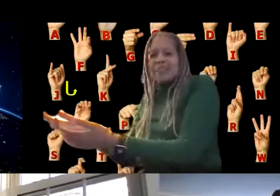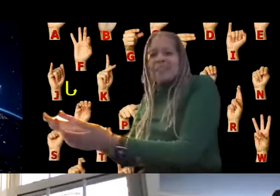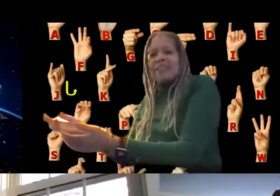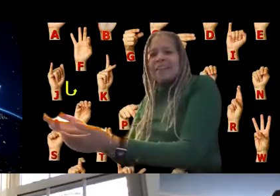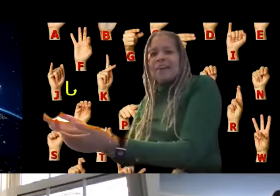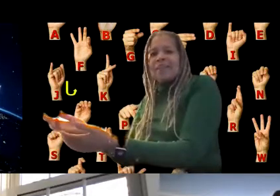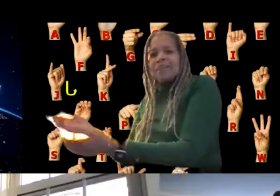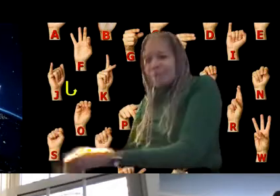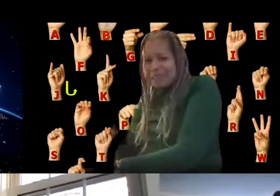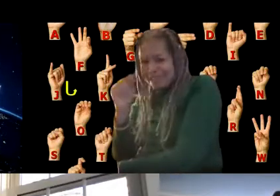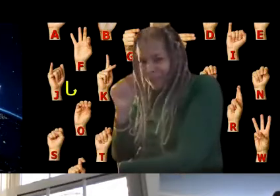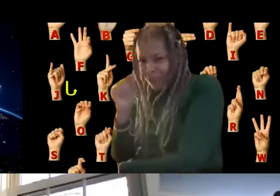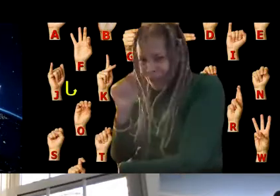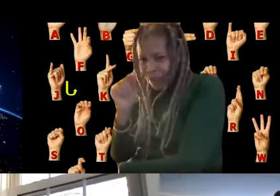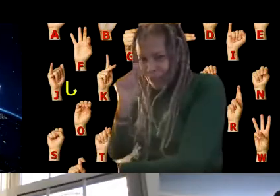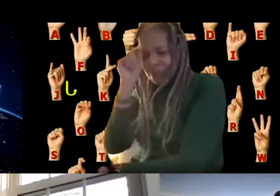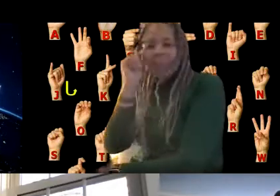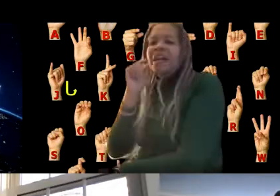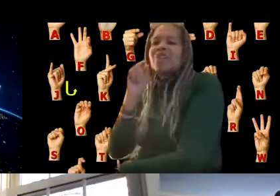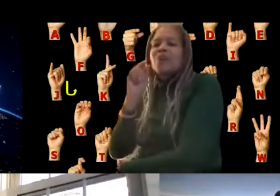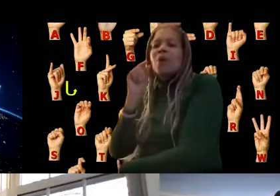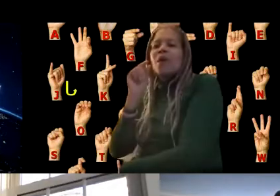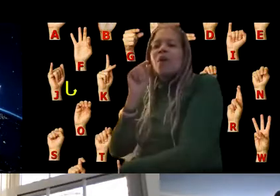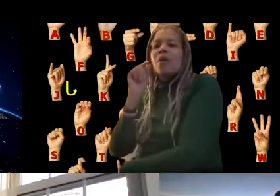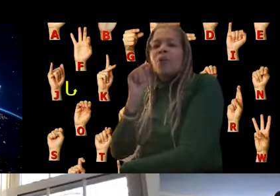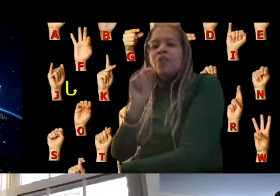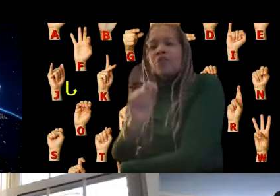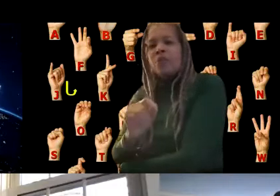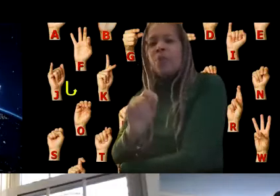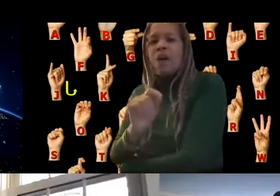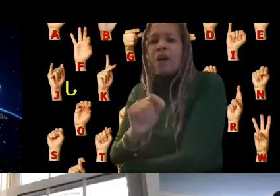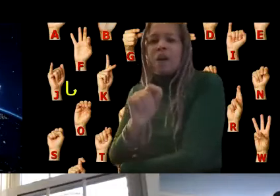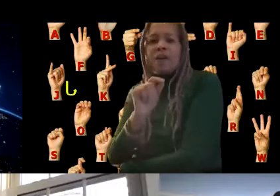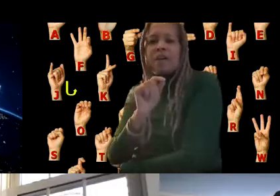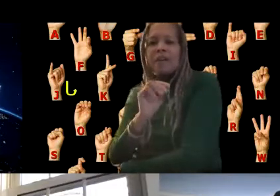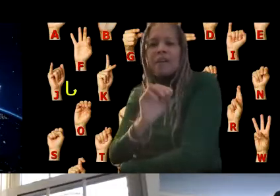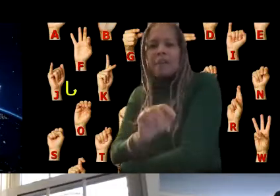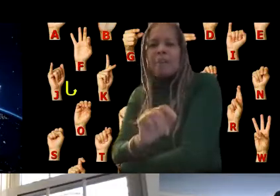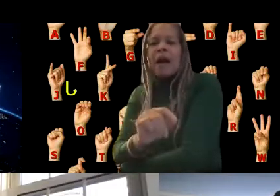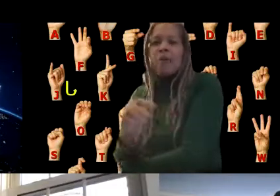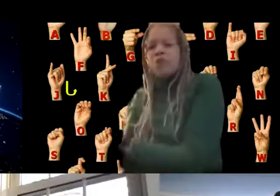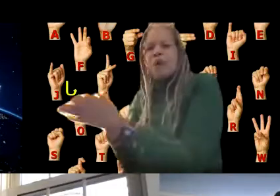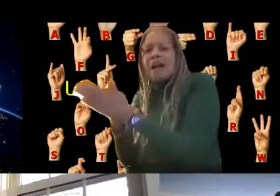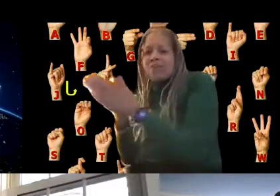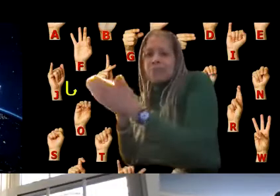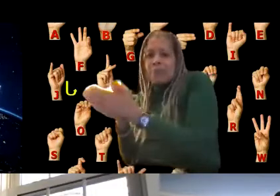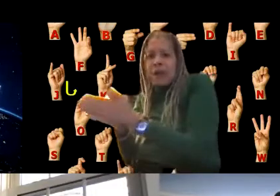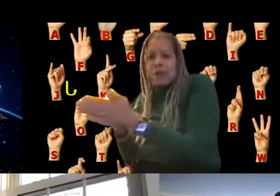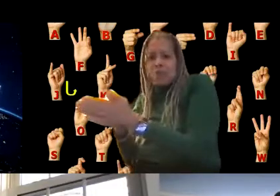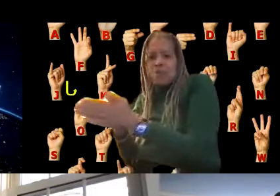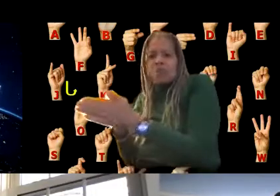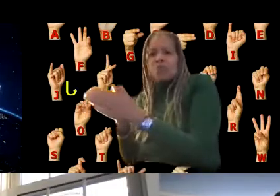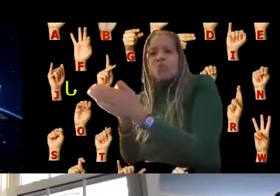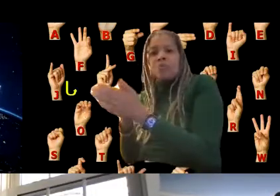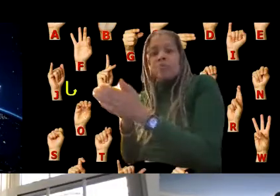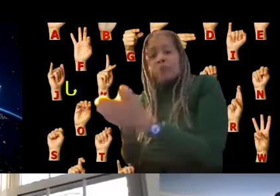thing and I'm thinking, yep, there's that 1 drop rule. And so when you are in power, when you have the